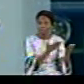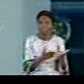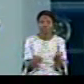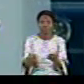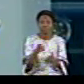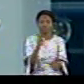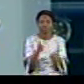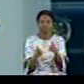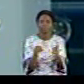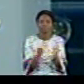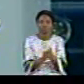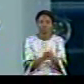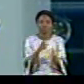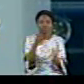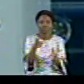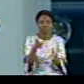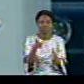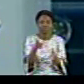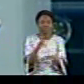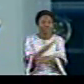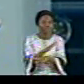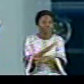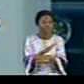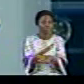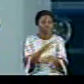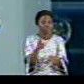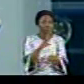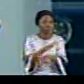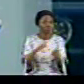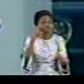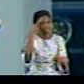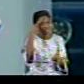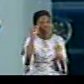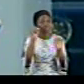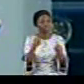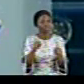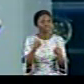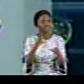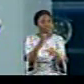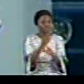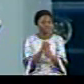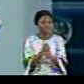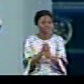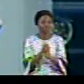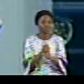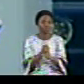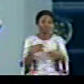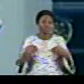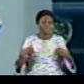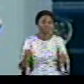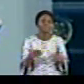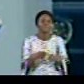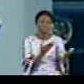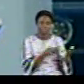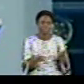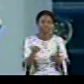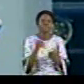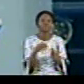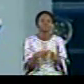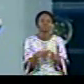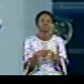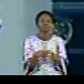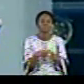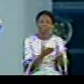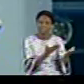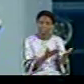you don't consider these ones to be healable in the hospital. Bring them. Bring